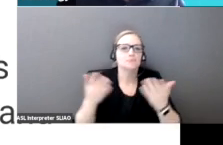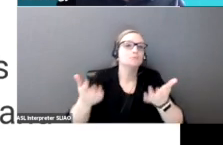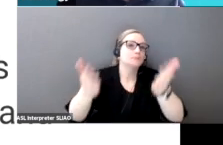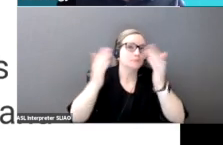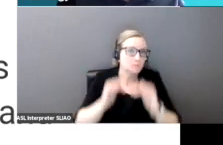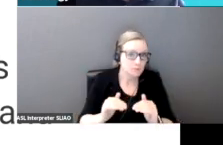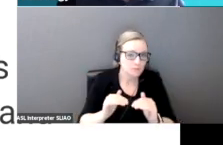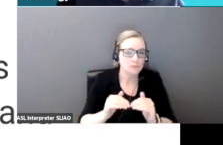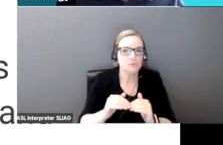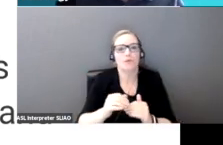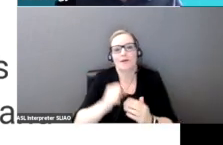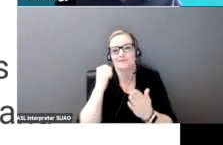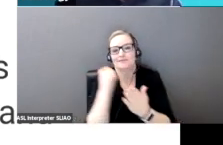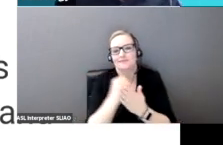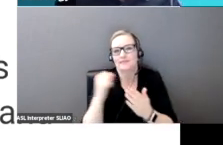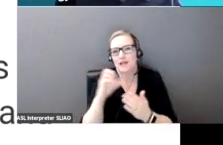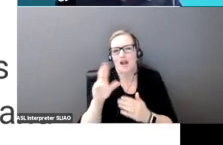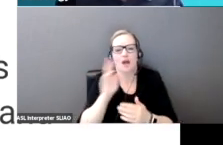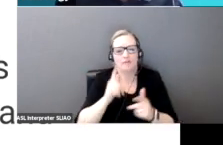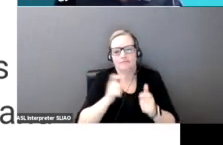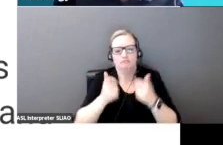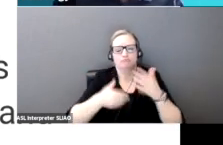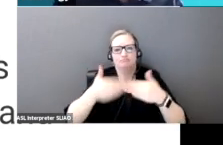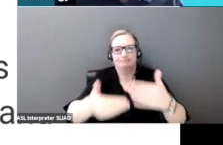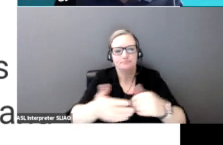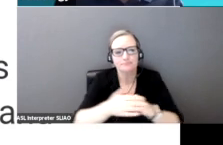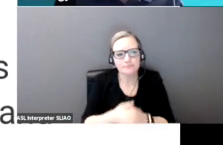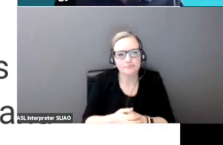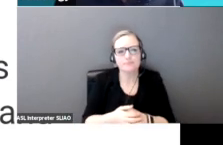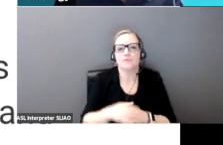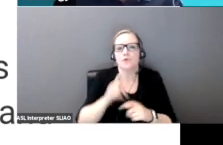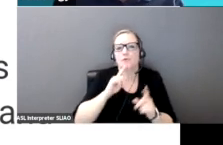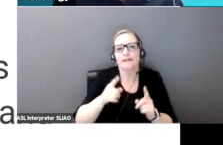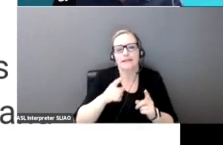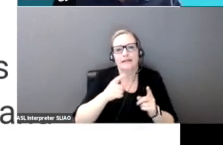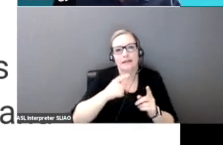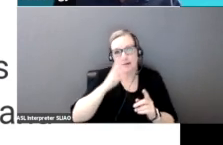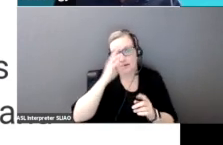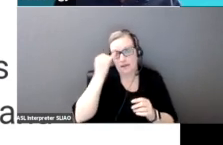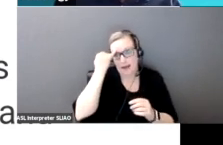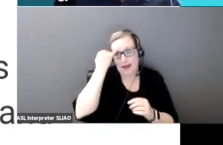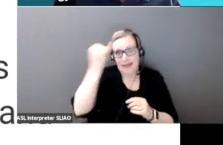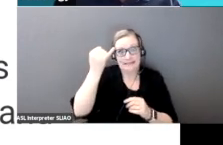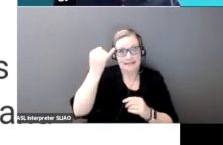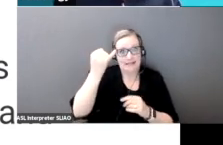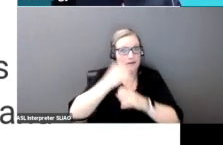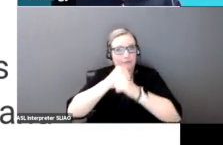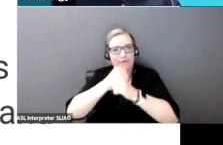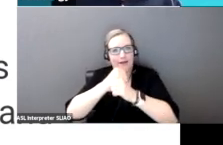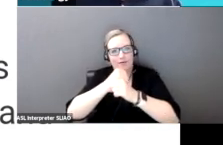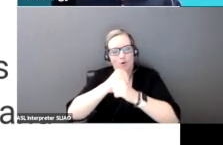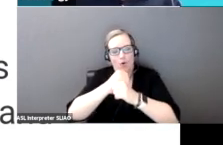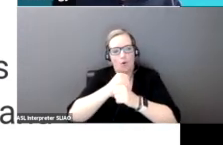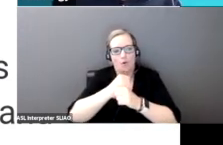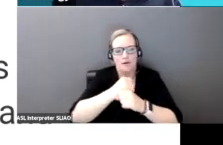Copyright, we'll just quickly go through this. It protects the expression of the ideas, not the idea itself.